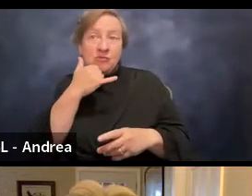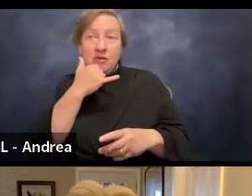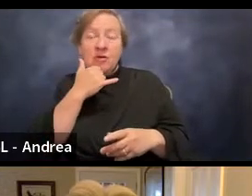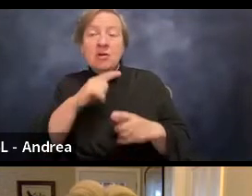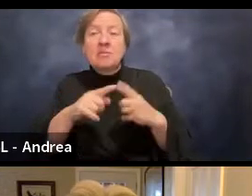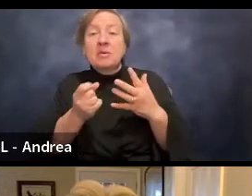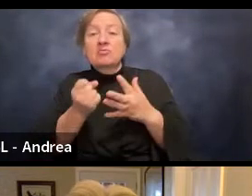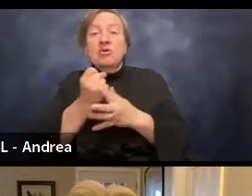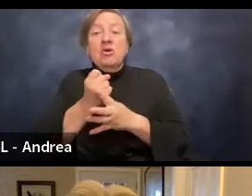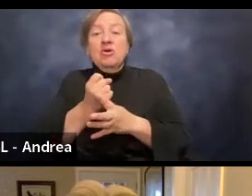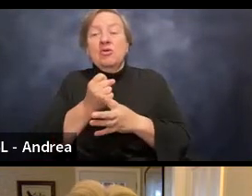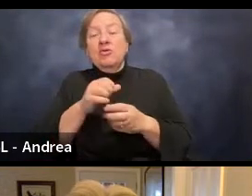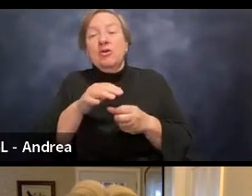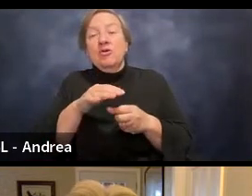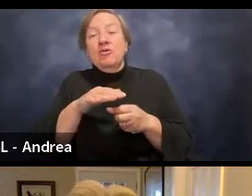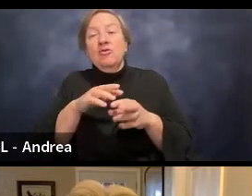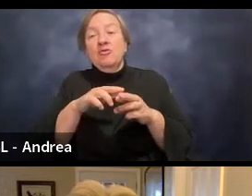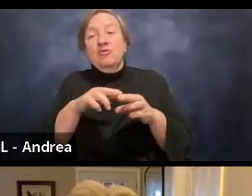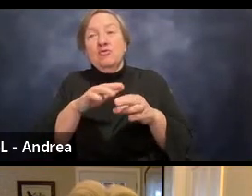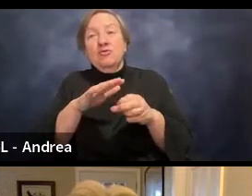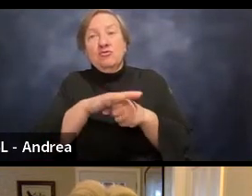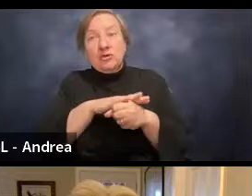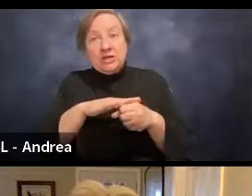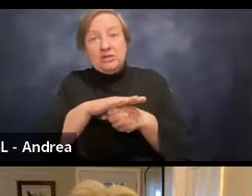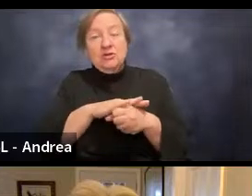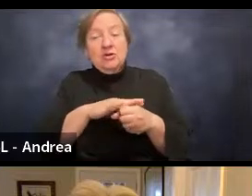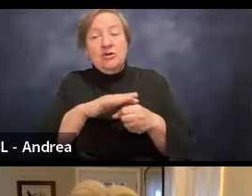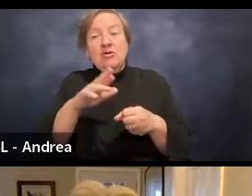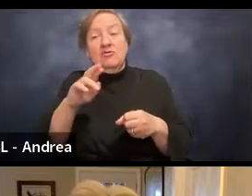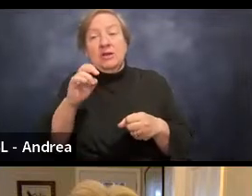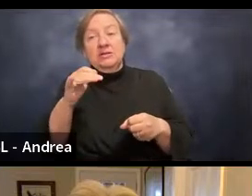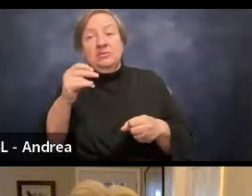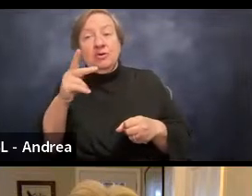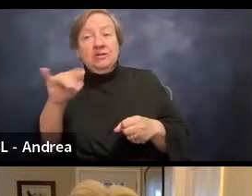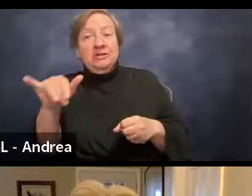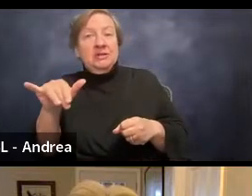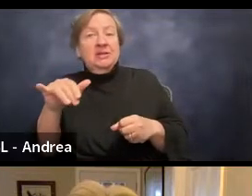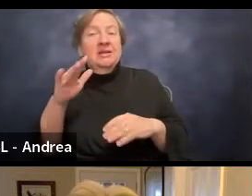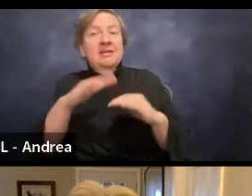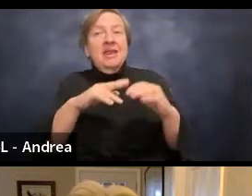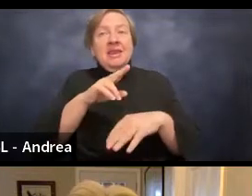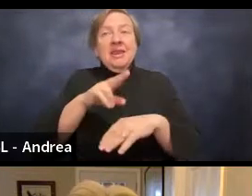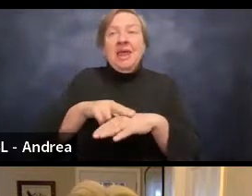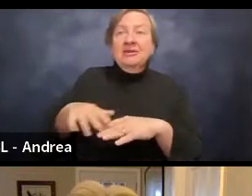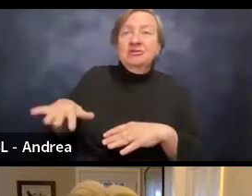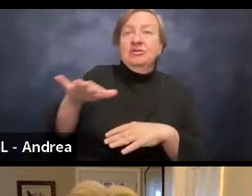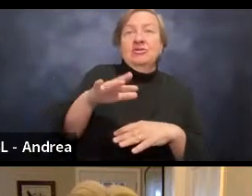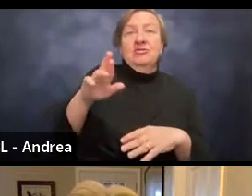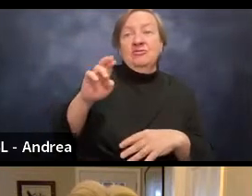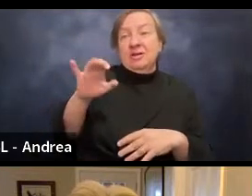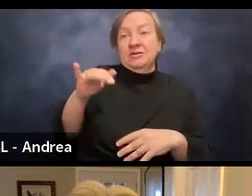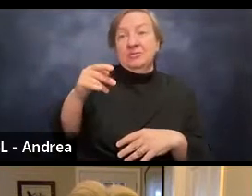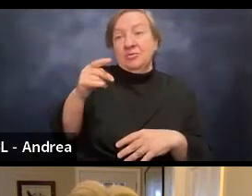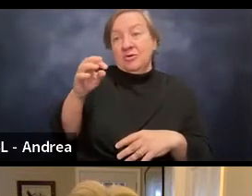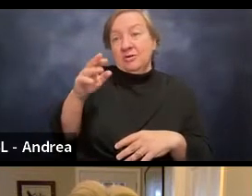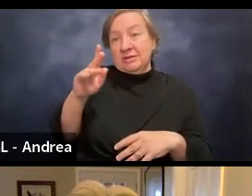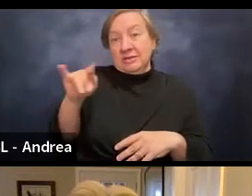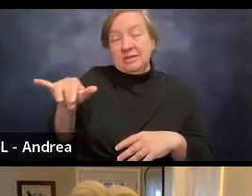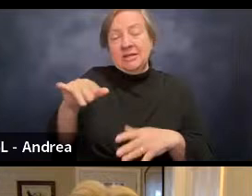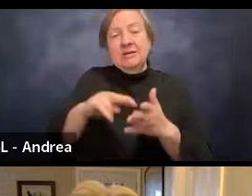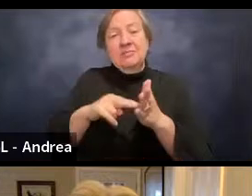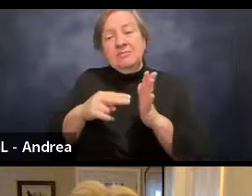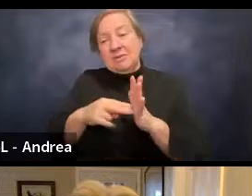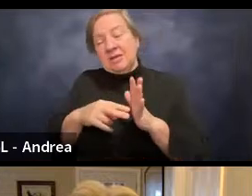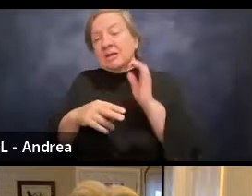prioritizing the regional reciprocity versus a national reciprocity pool. So the pool from